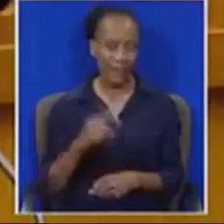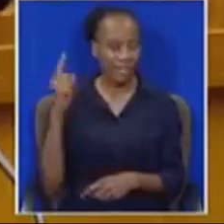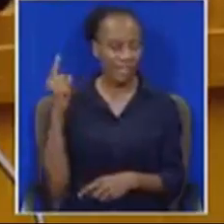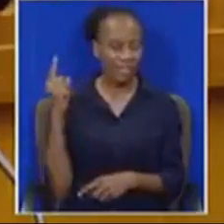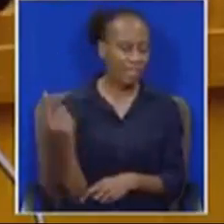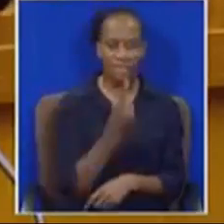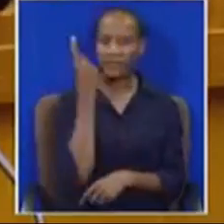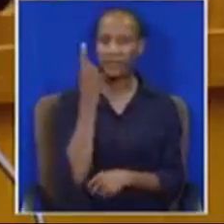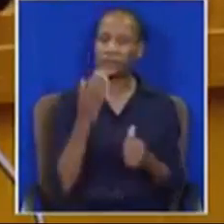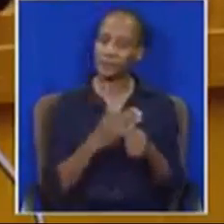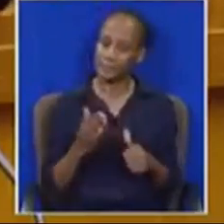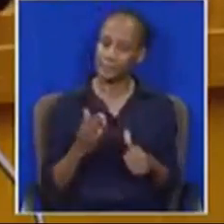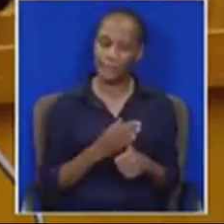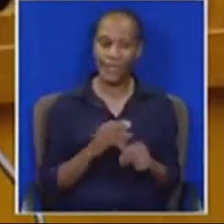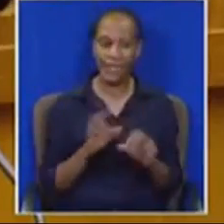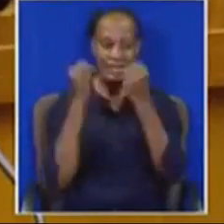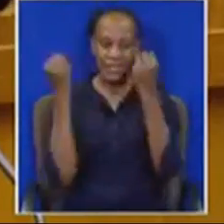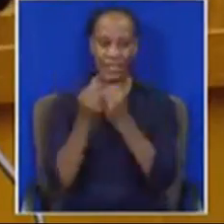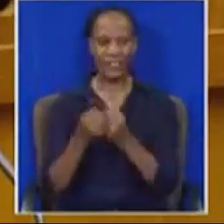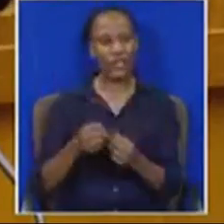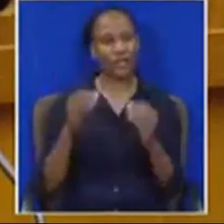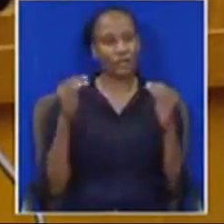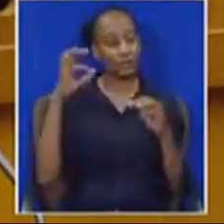wage our country has ever had.